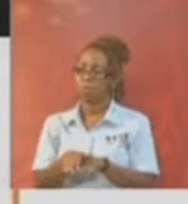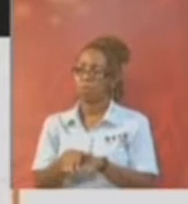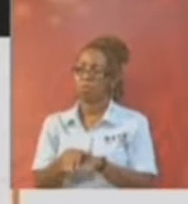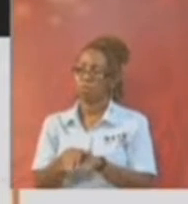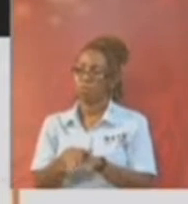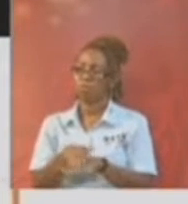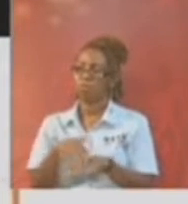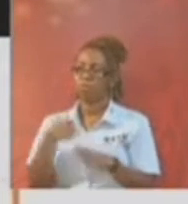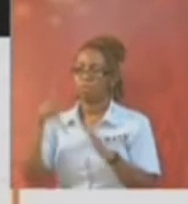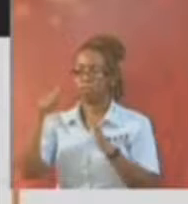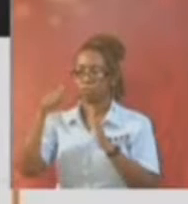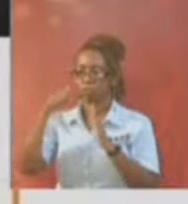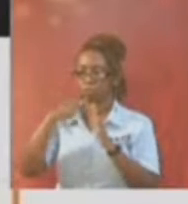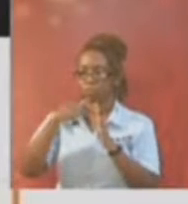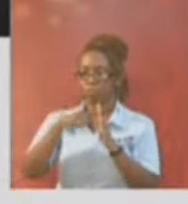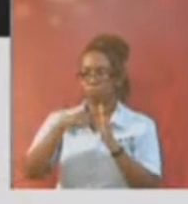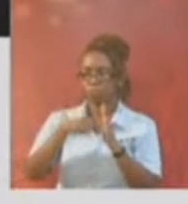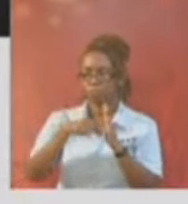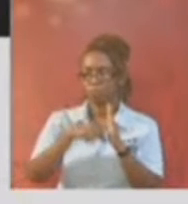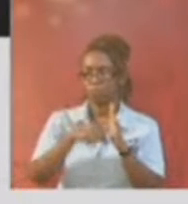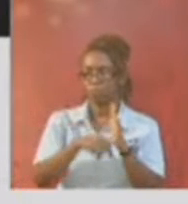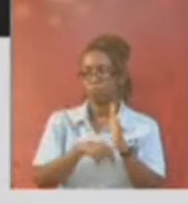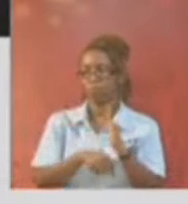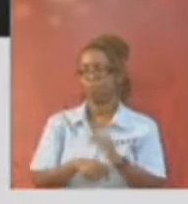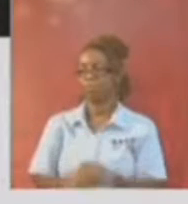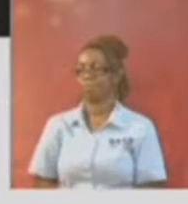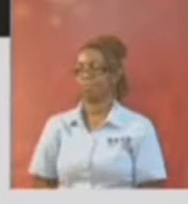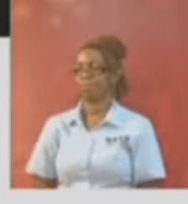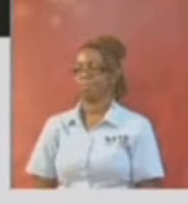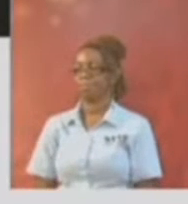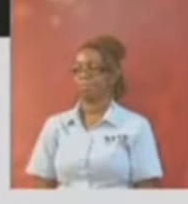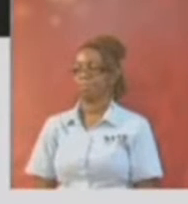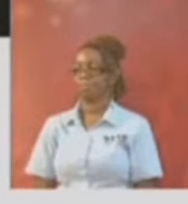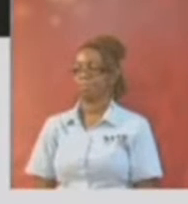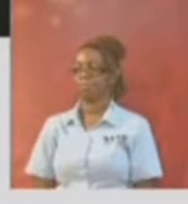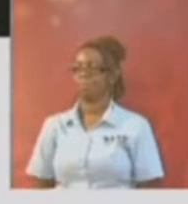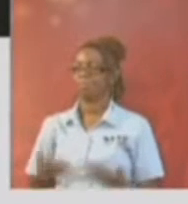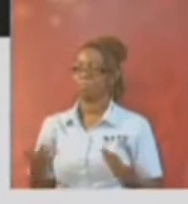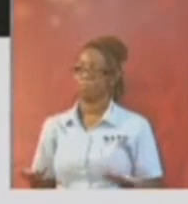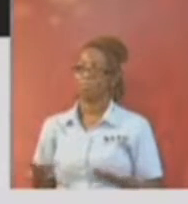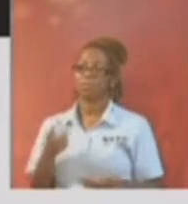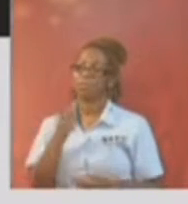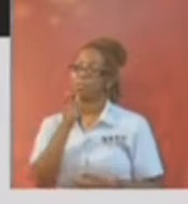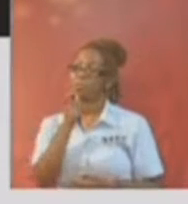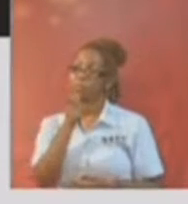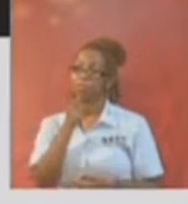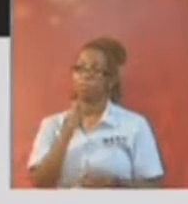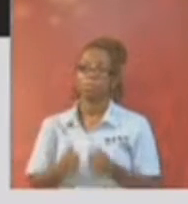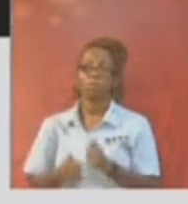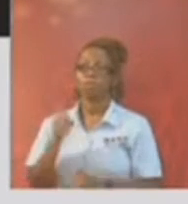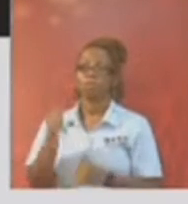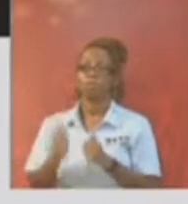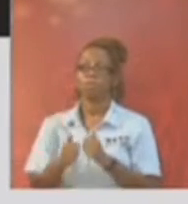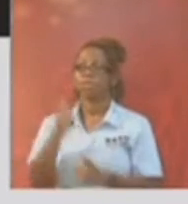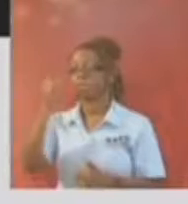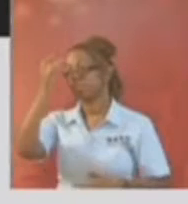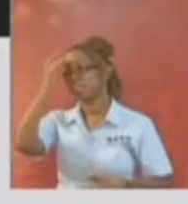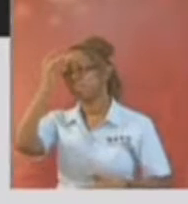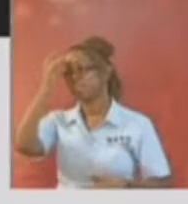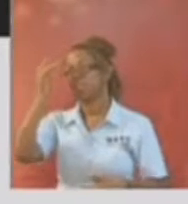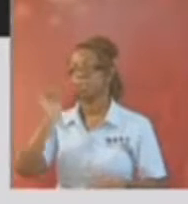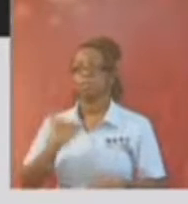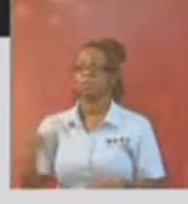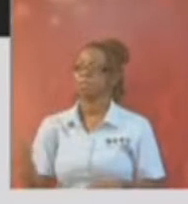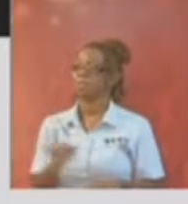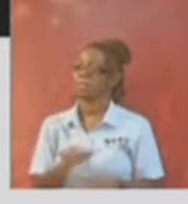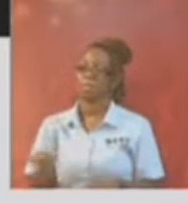year. Next slide, please. The demographic characteristics have remained fairly constant. Next slide. Looking at the age and